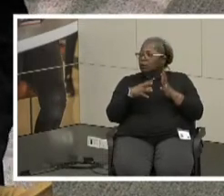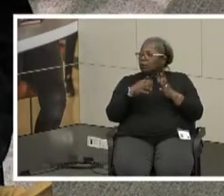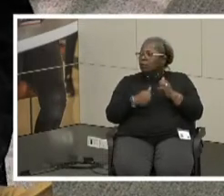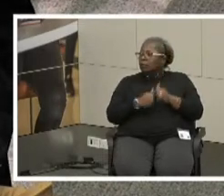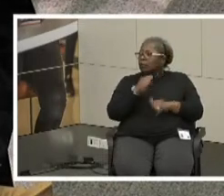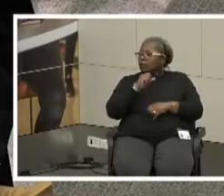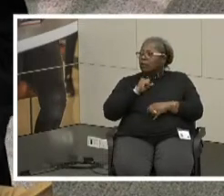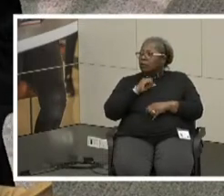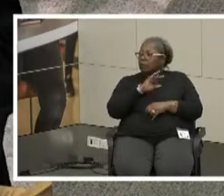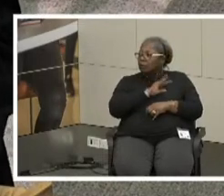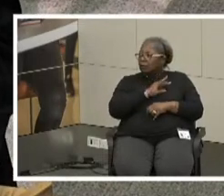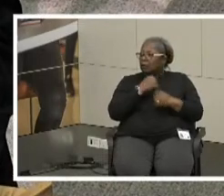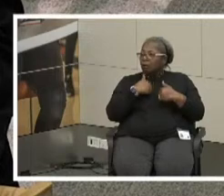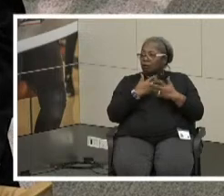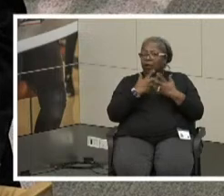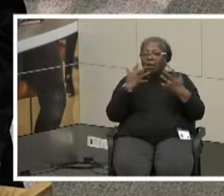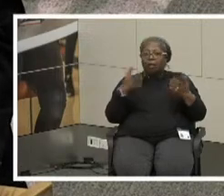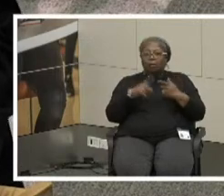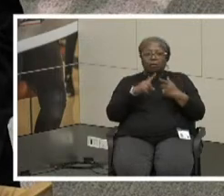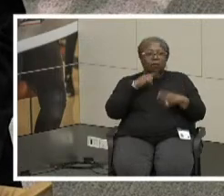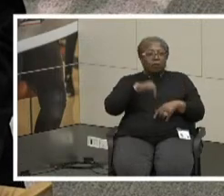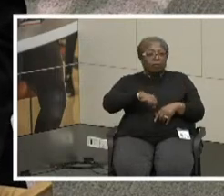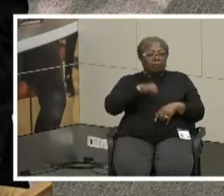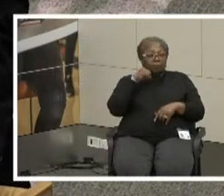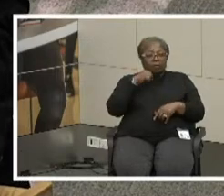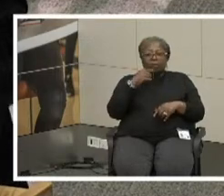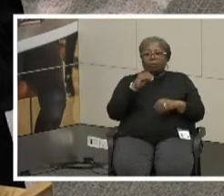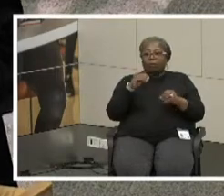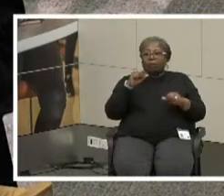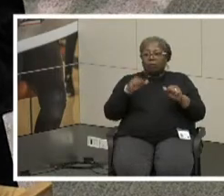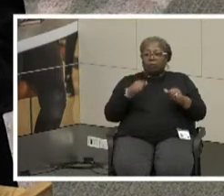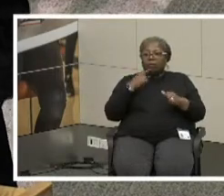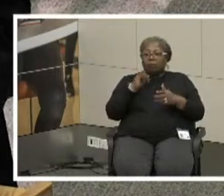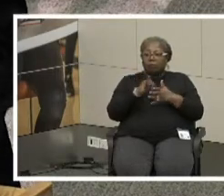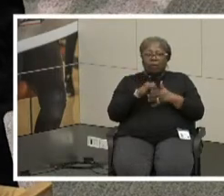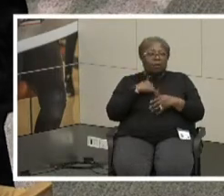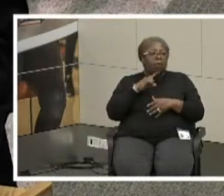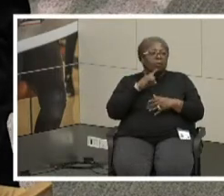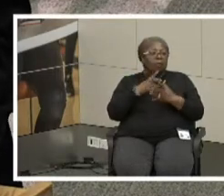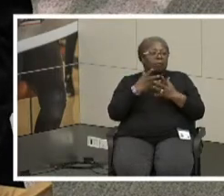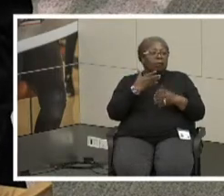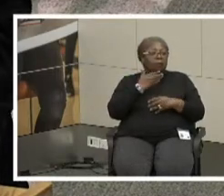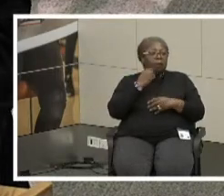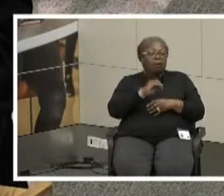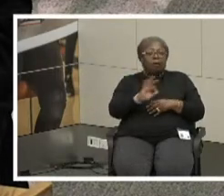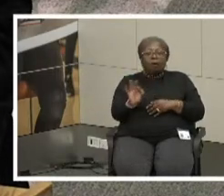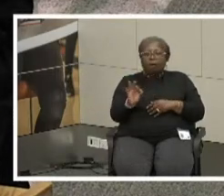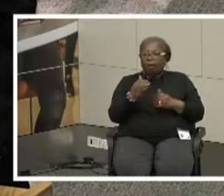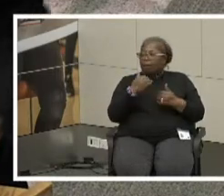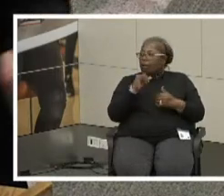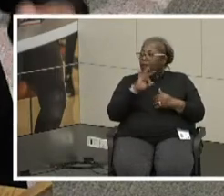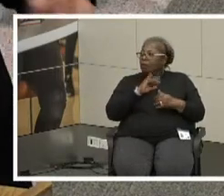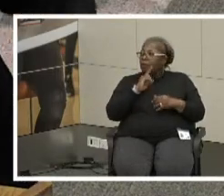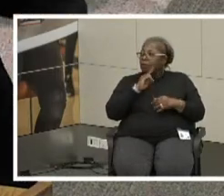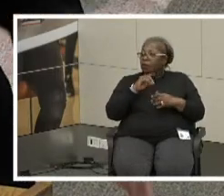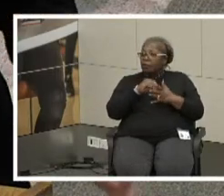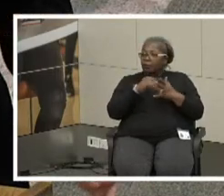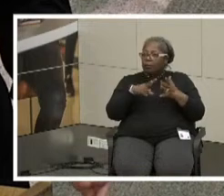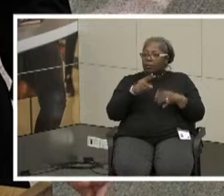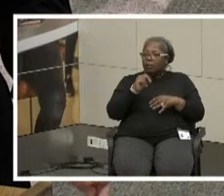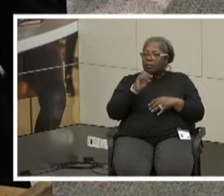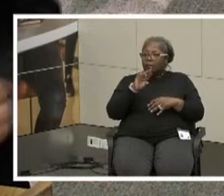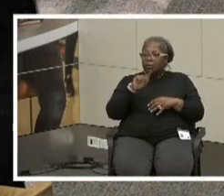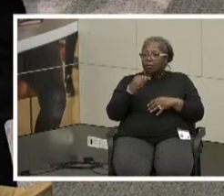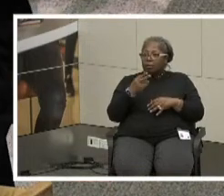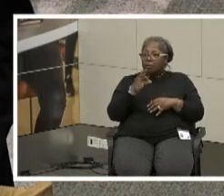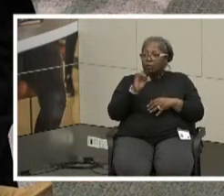staff administrators there have a lot to be proud of and I have no doubt in saying that I would have been much better off had I been a student at North Forest